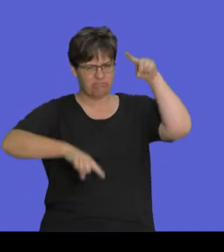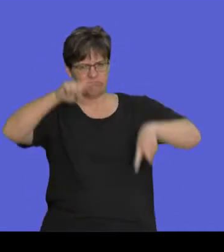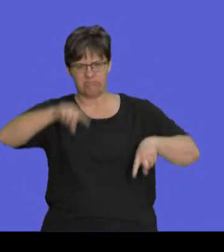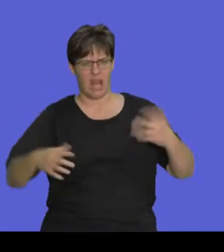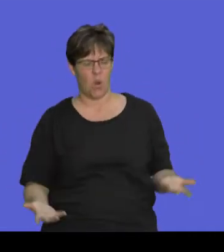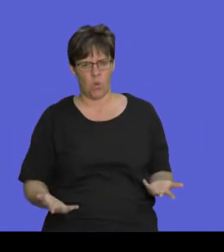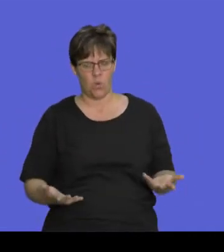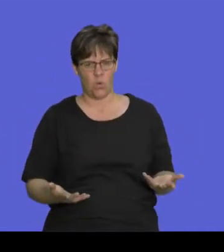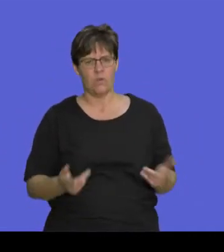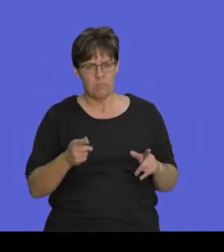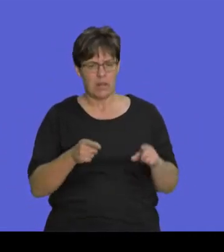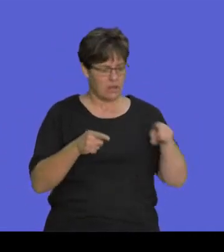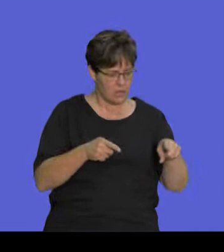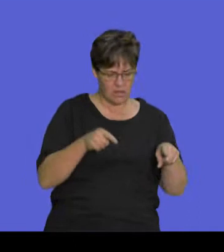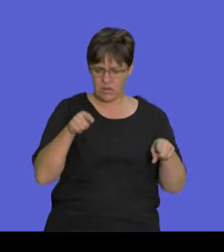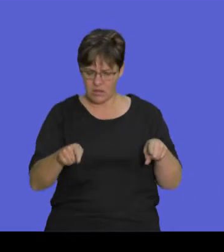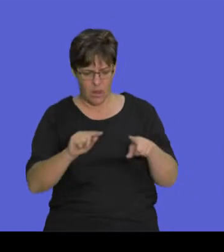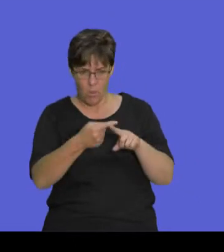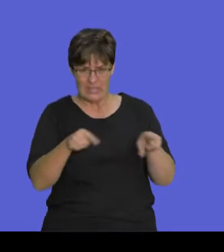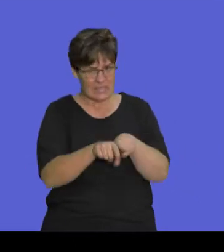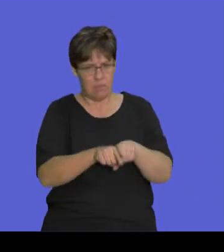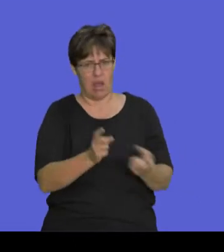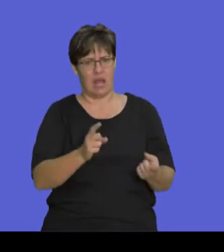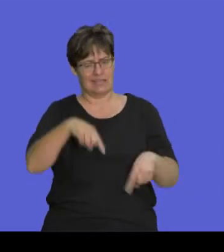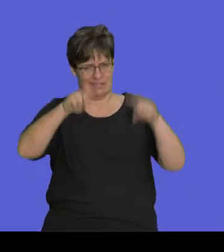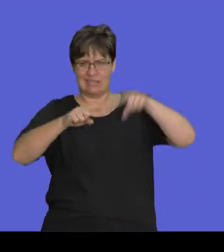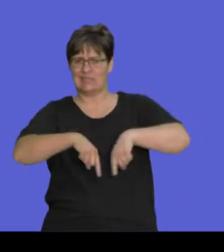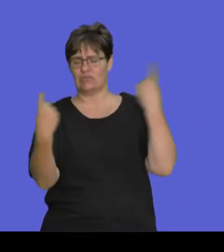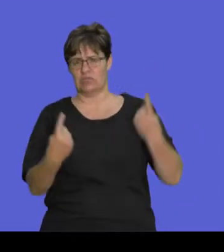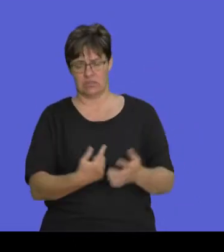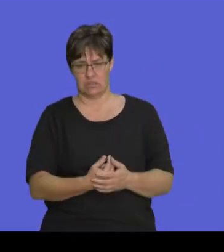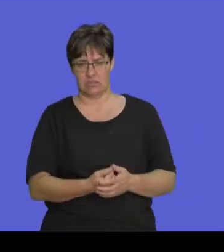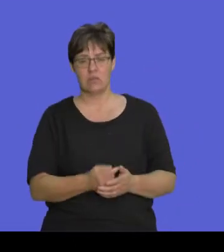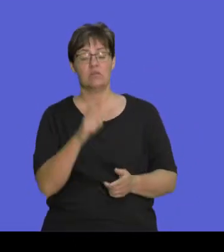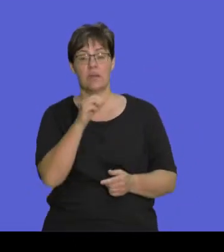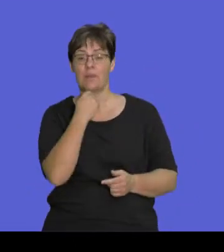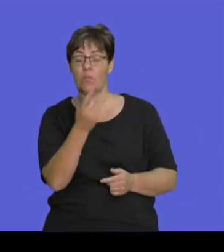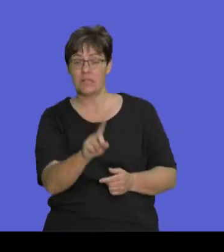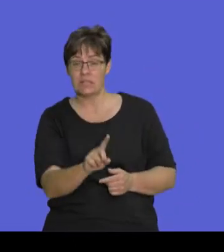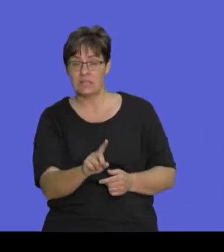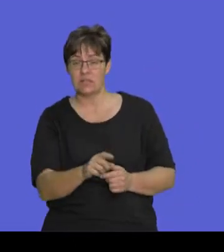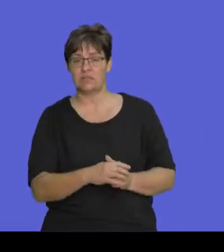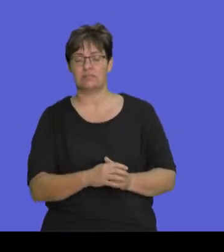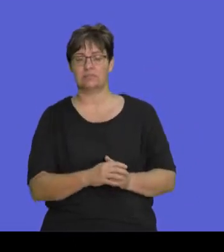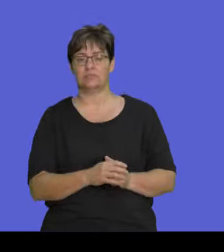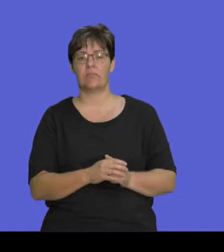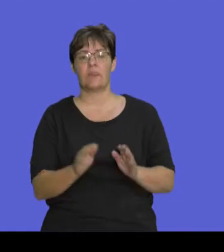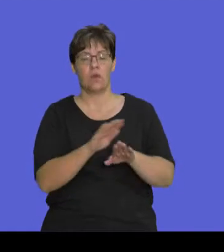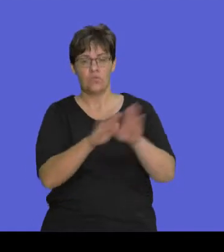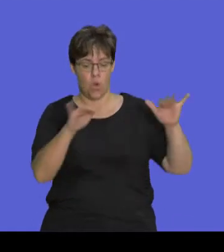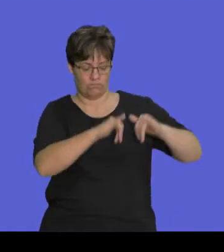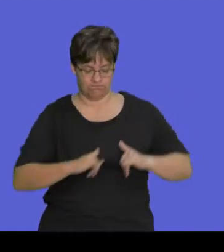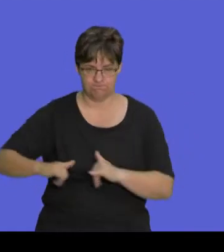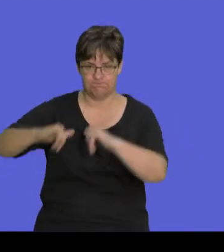it means it keeps changing. Now, this drives us to the point that, say, we shall be talking about what is called a